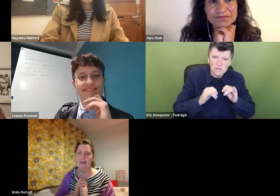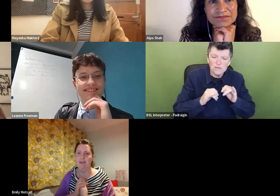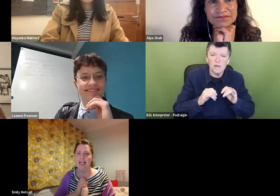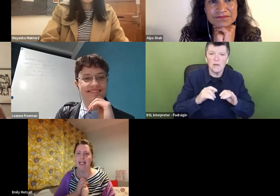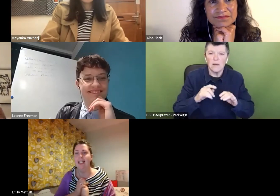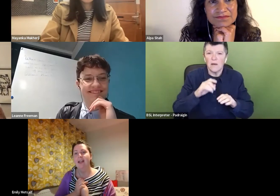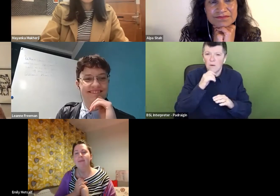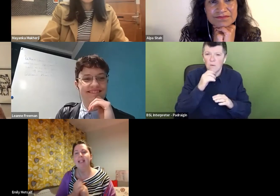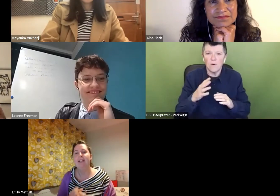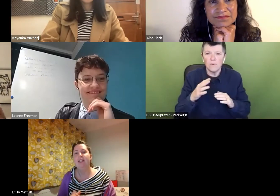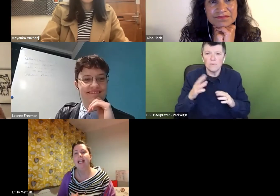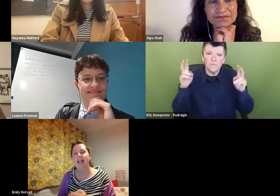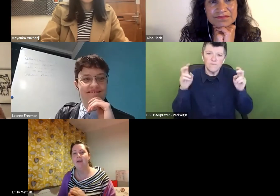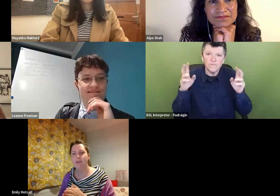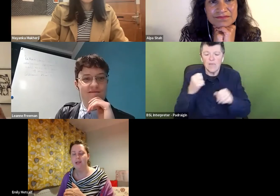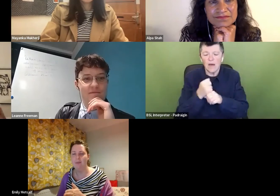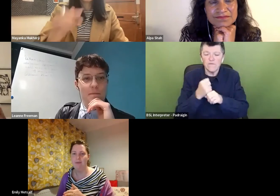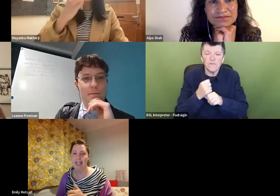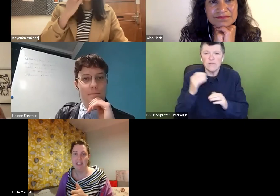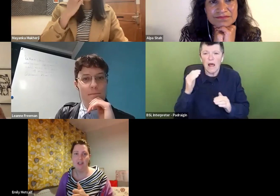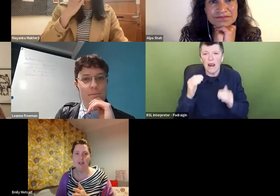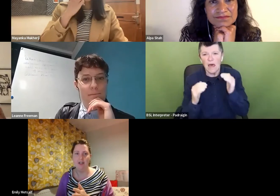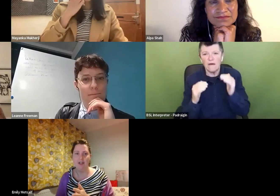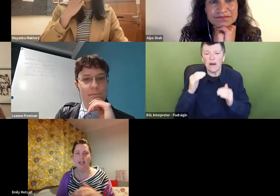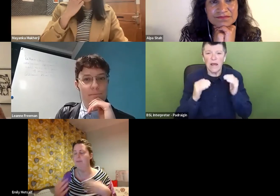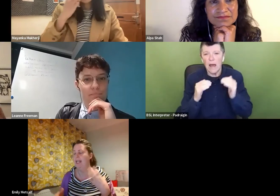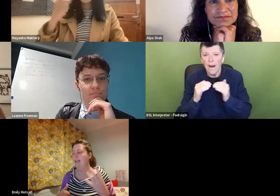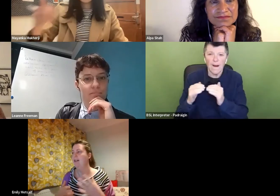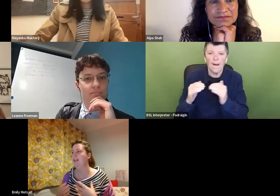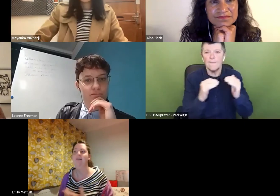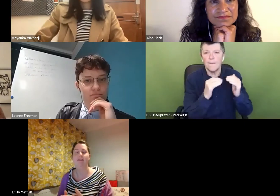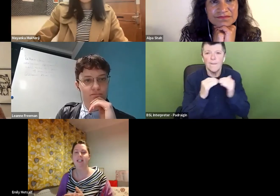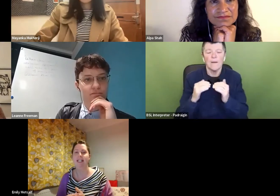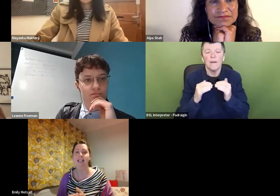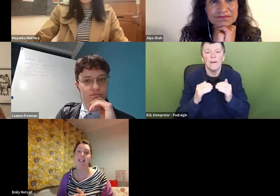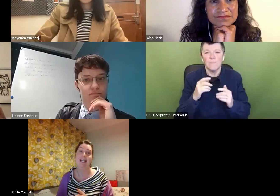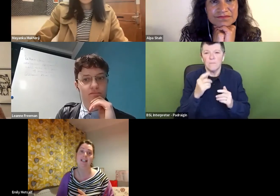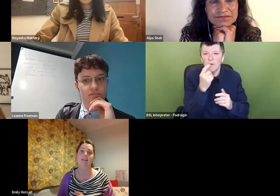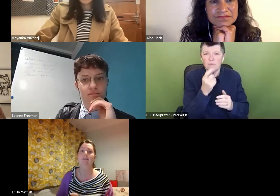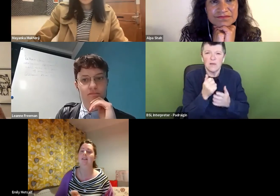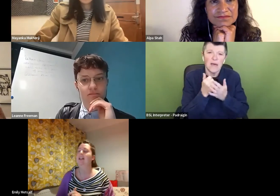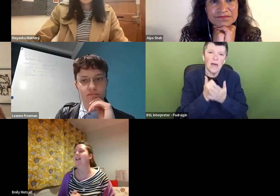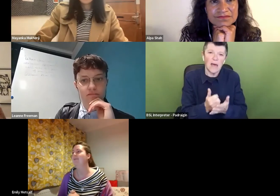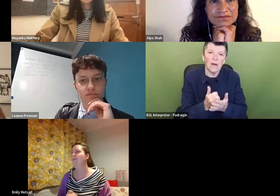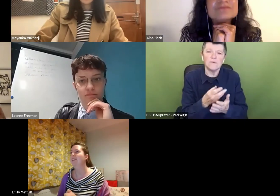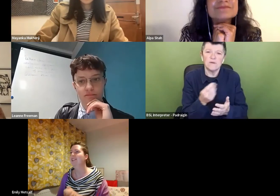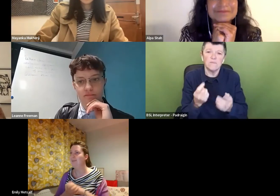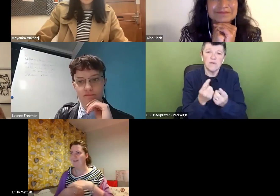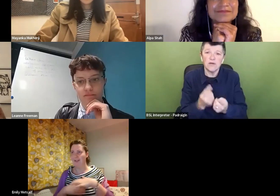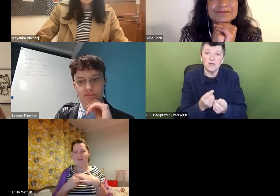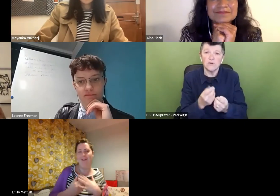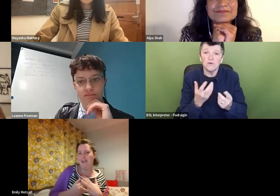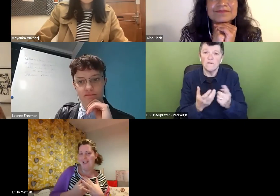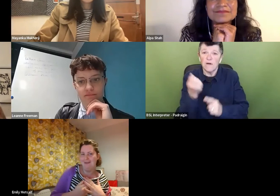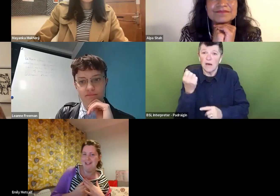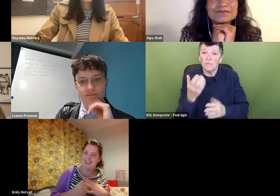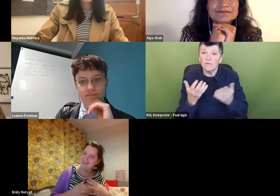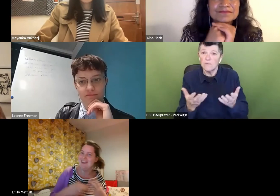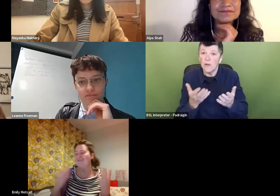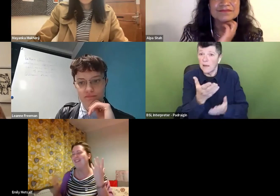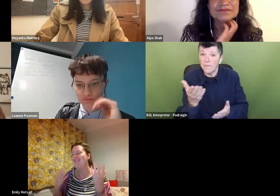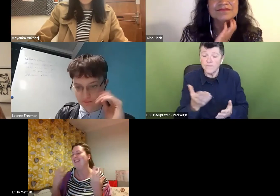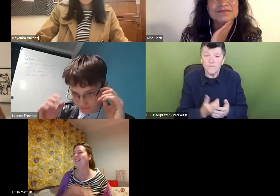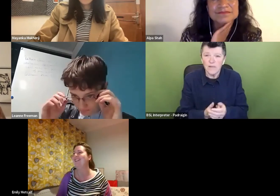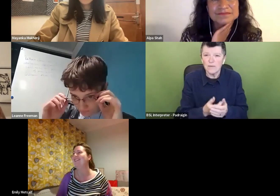the government keeps saying, potentially help some of the issues that have been uncovered here today? So it's a bit of a confusing